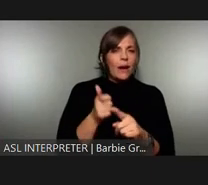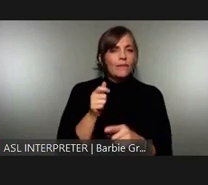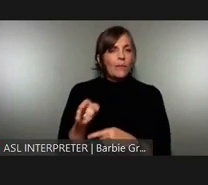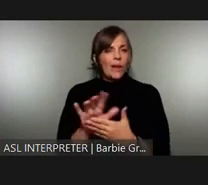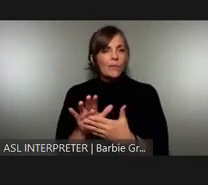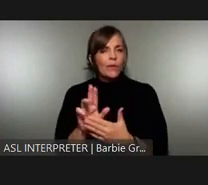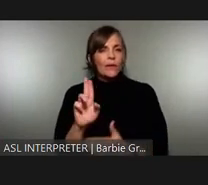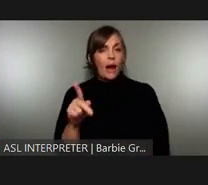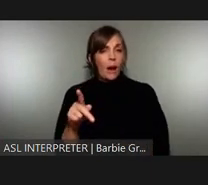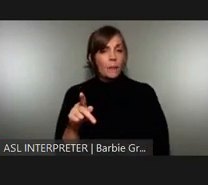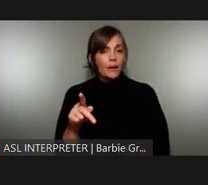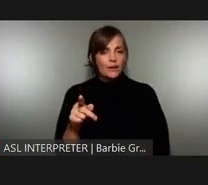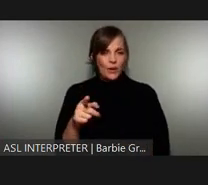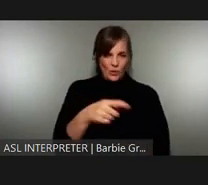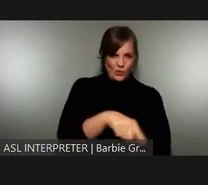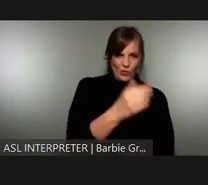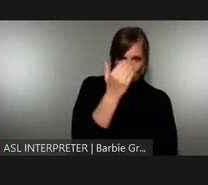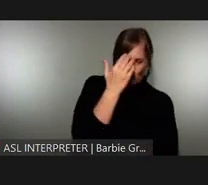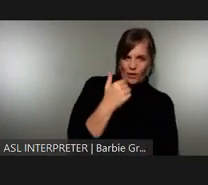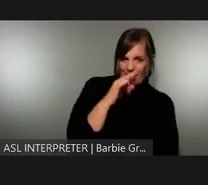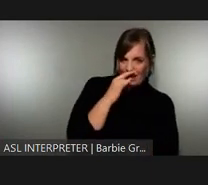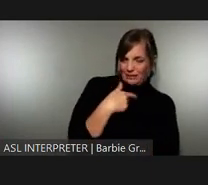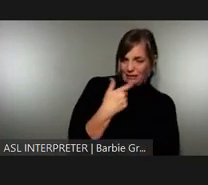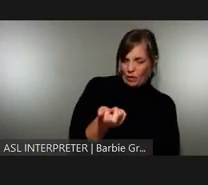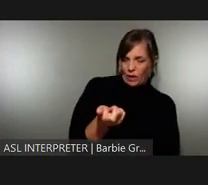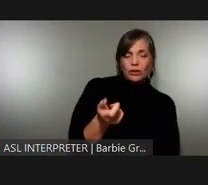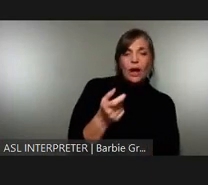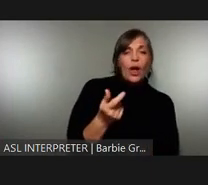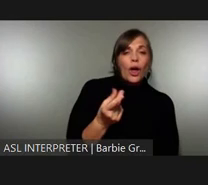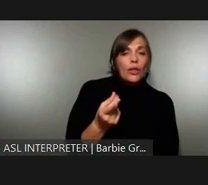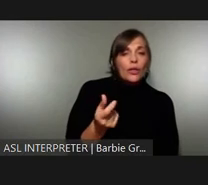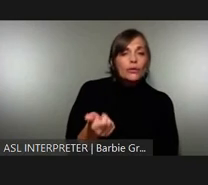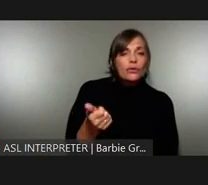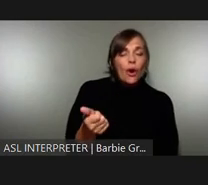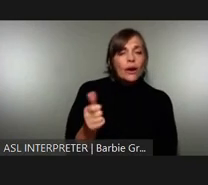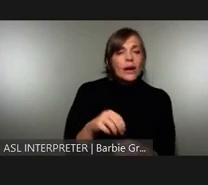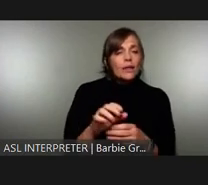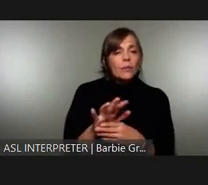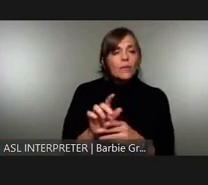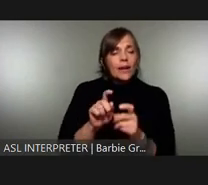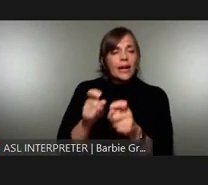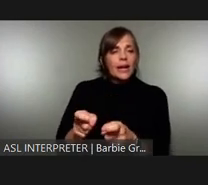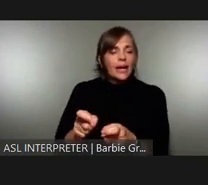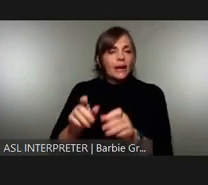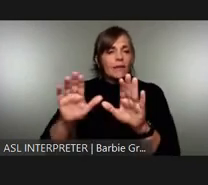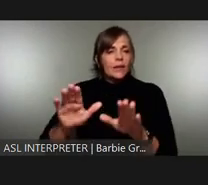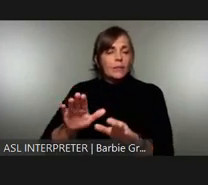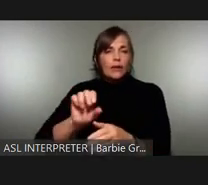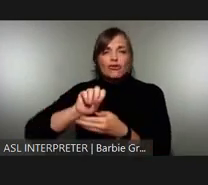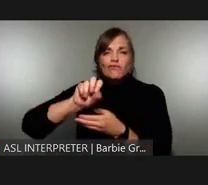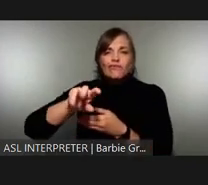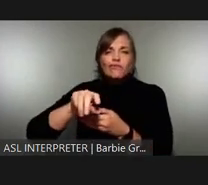you'll certainly recognize this. And it's where the dog is giving the magical power to be able to